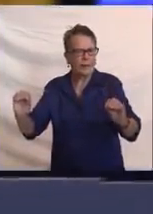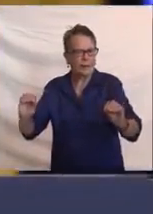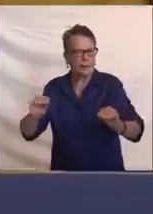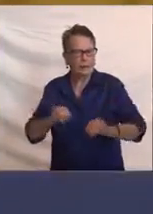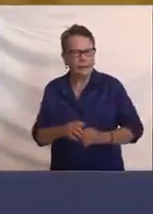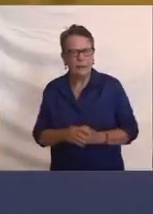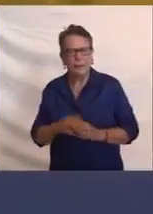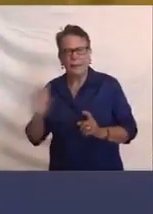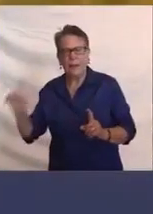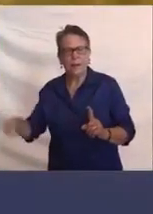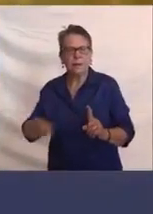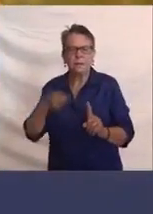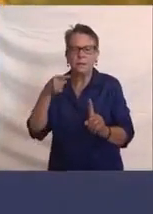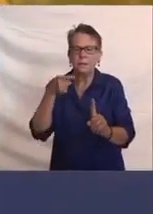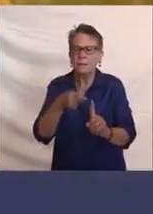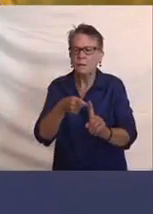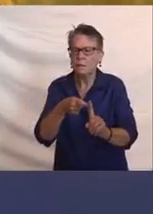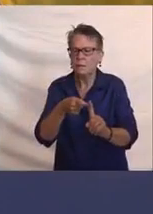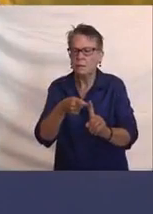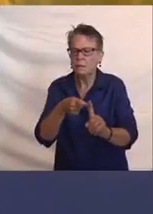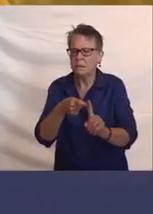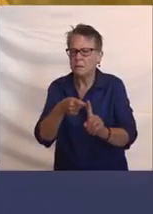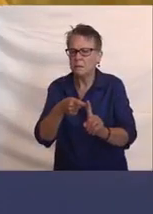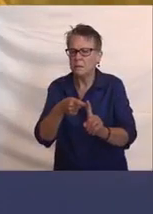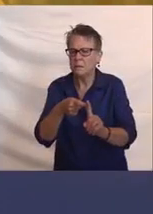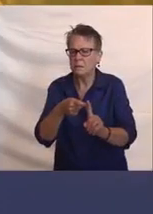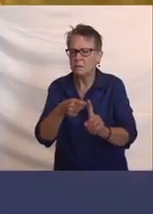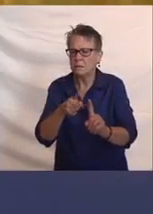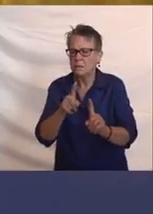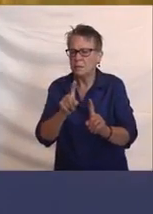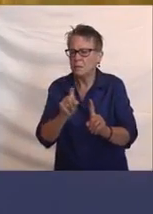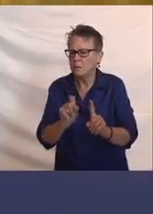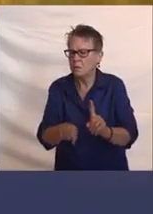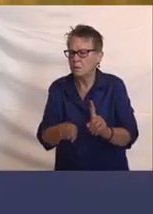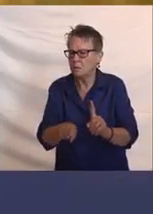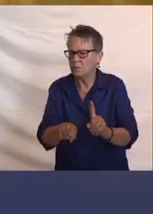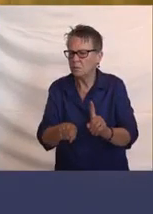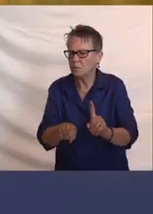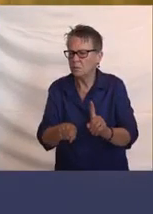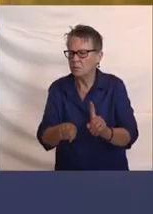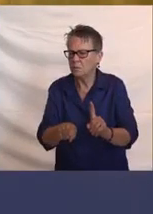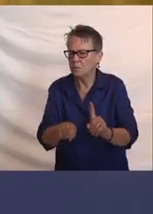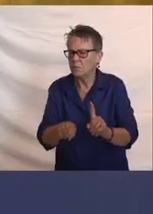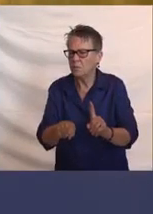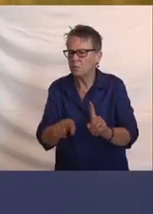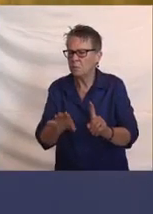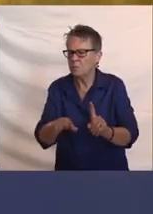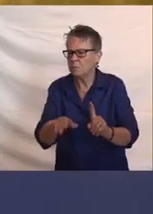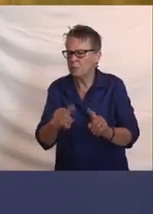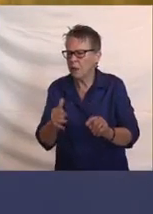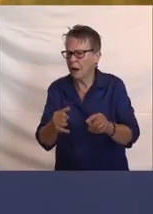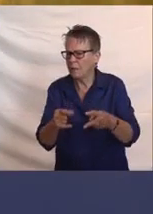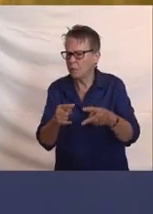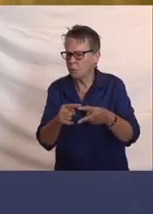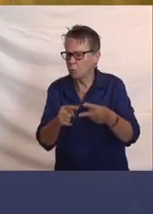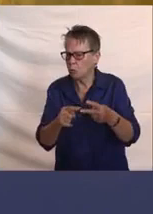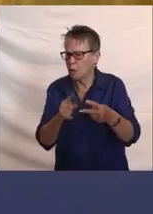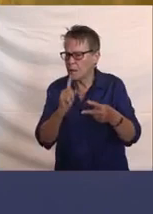say your first question, two answers. One is, if this whole